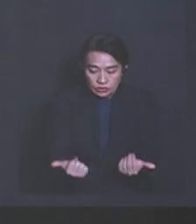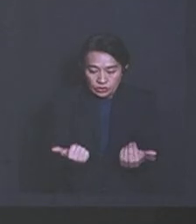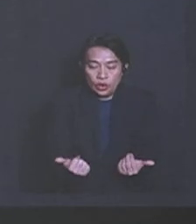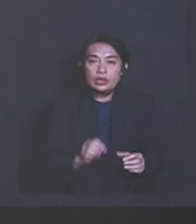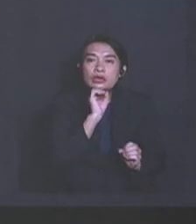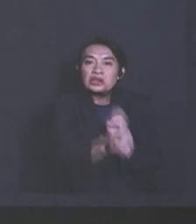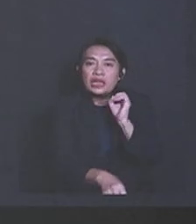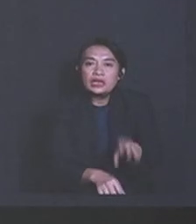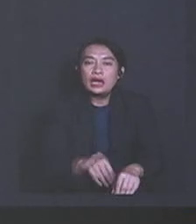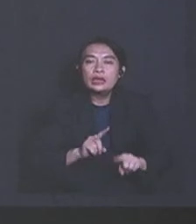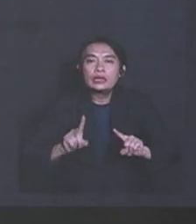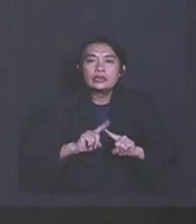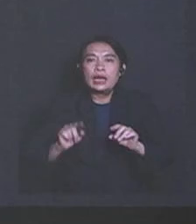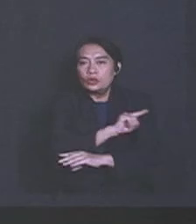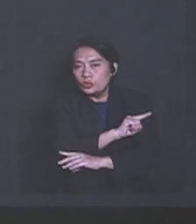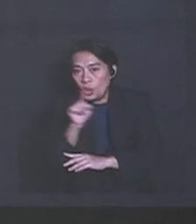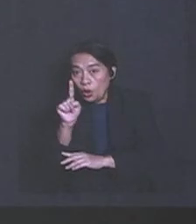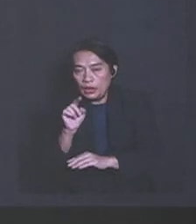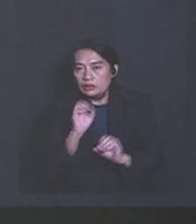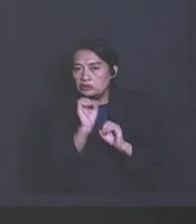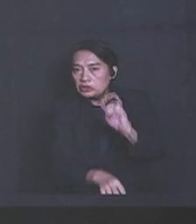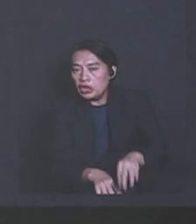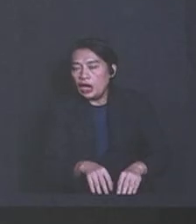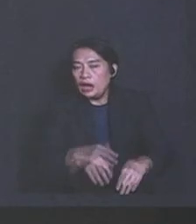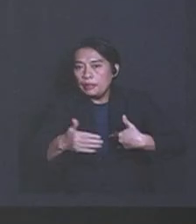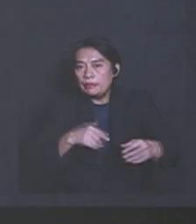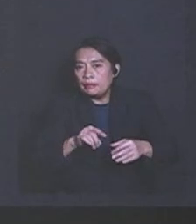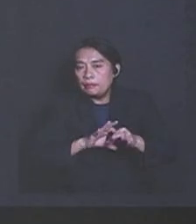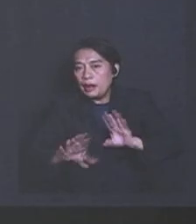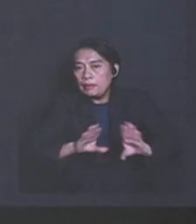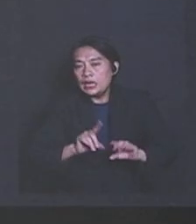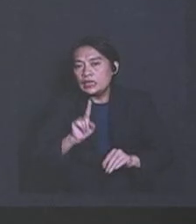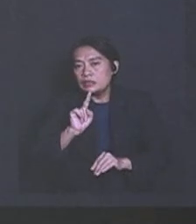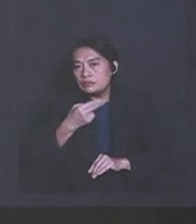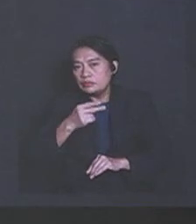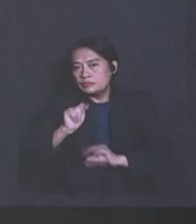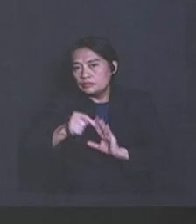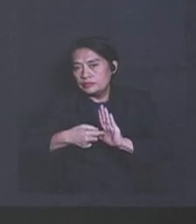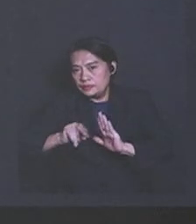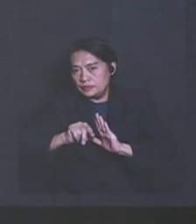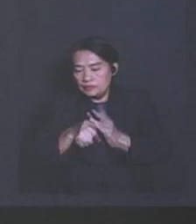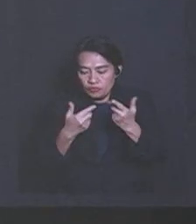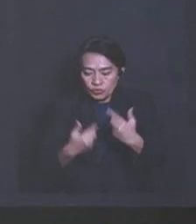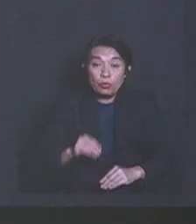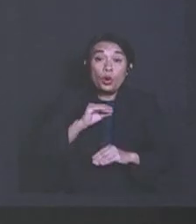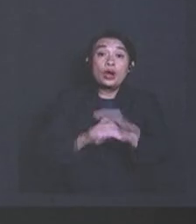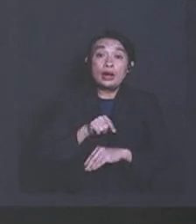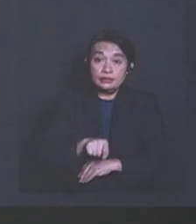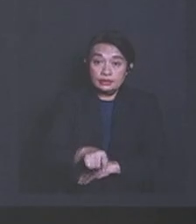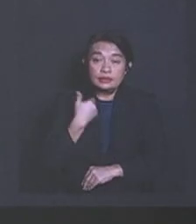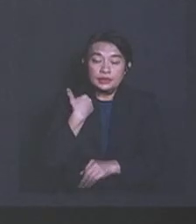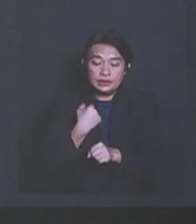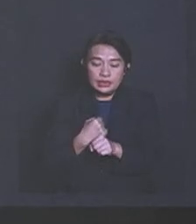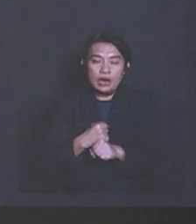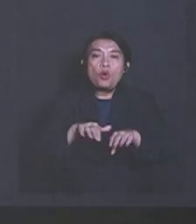the garbage. But by this project, by this initiative, we reduce around 1,000 tons a day. So